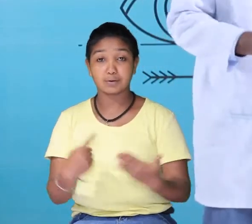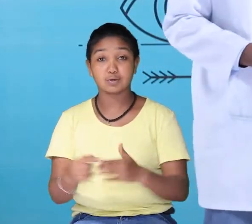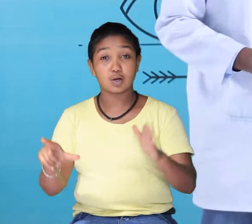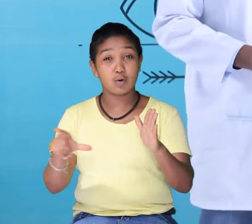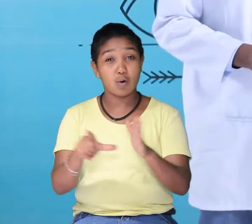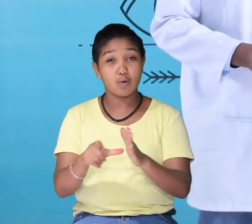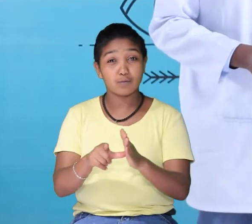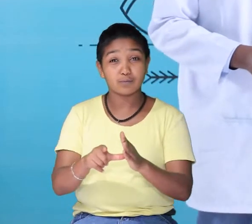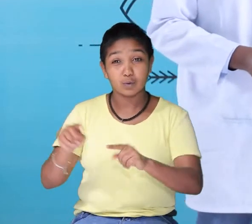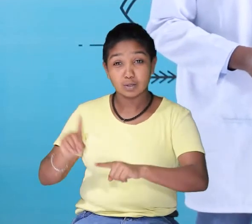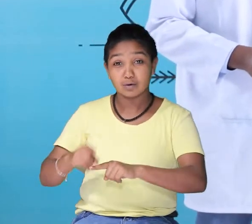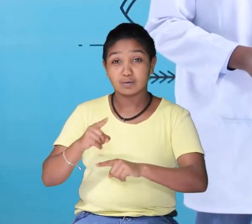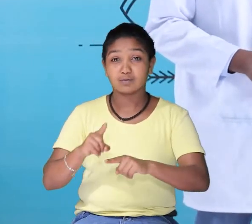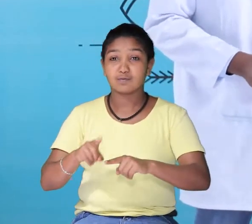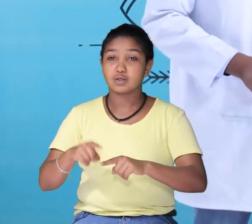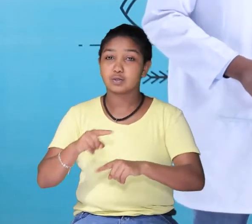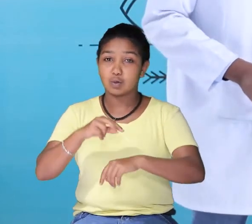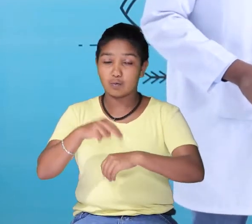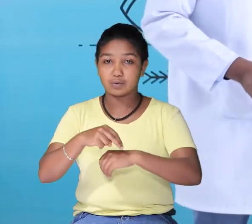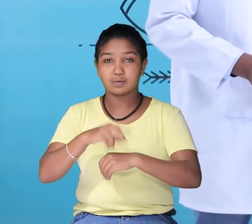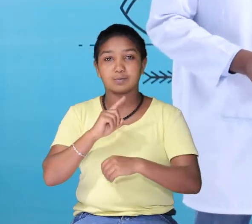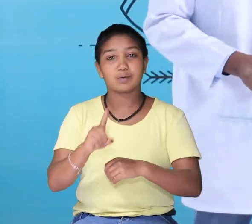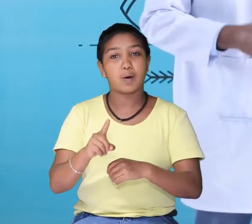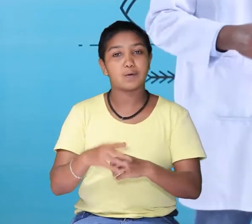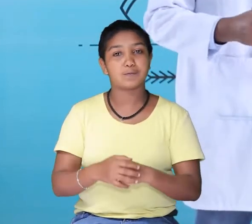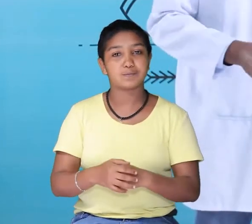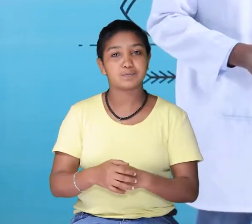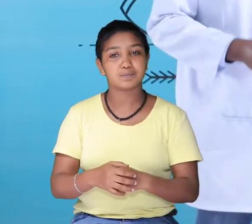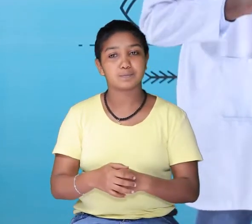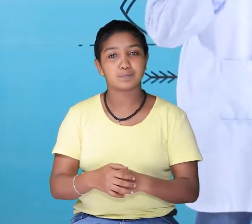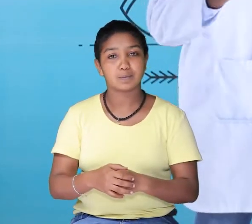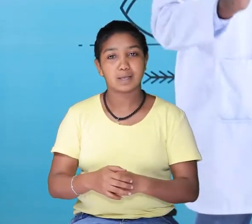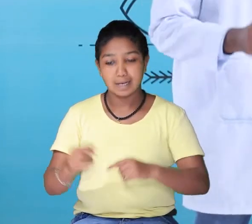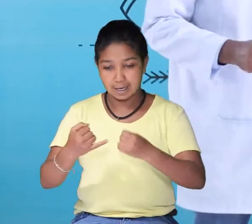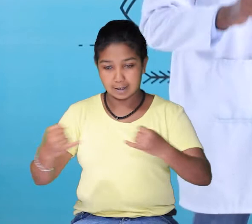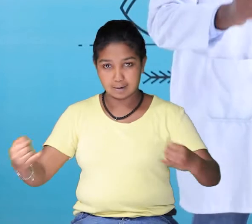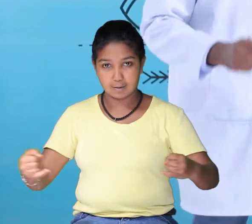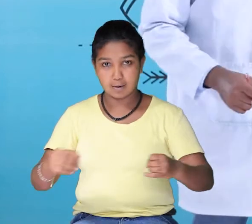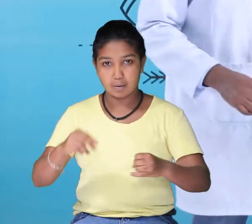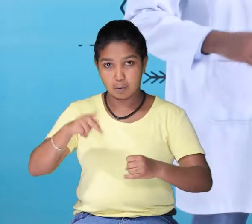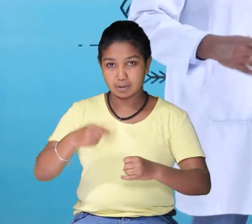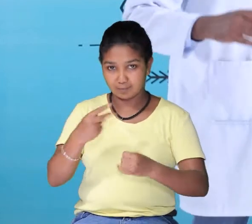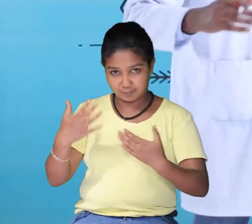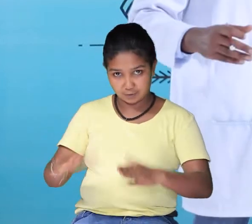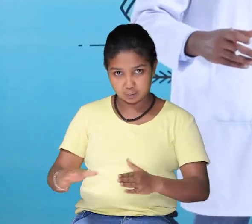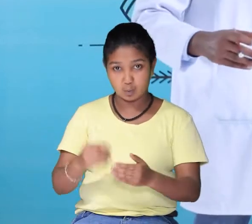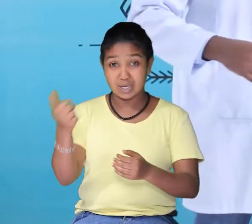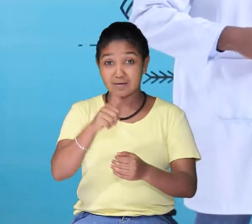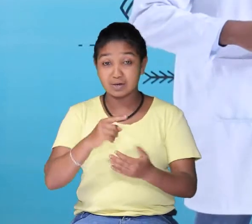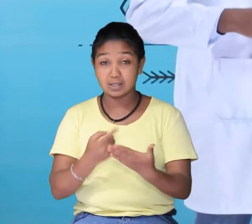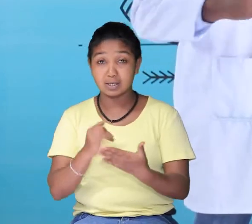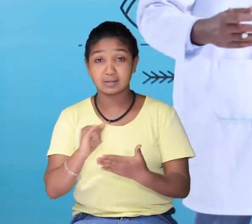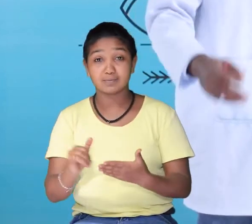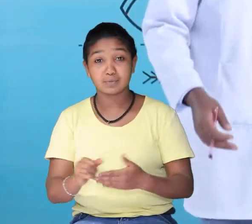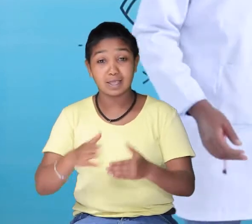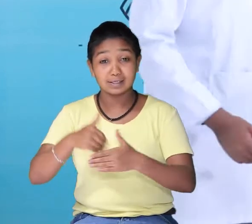law of conservation of angular momentum. Actually, you have learned that the law of conservation of linear momentum is practicable whenever there is